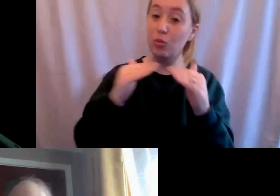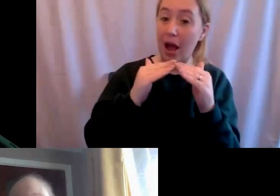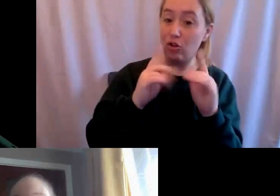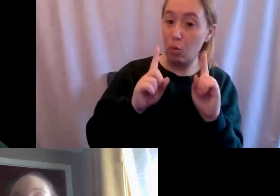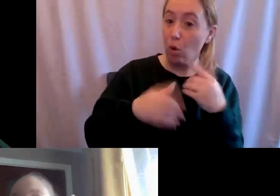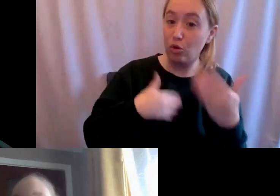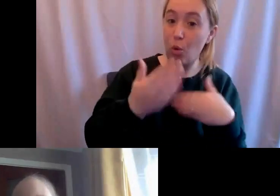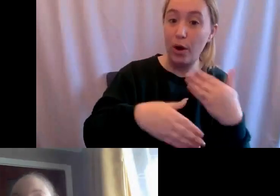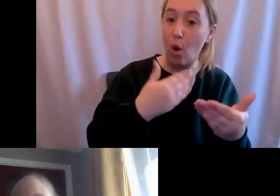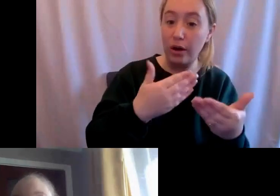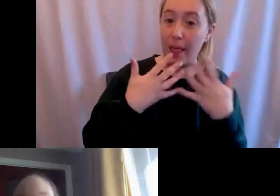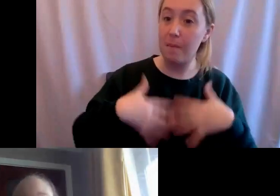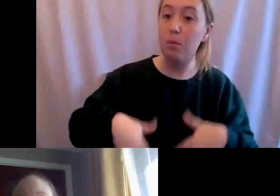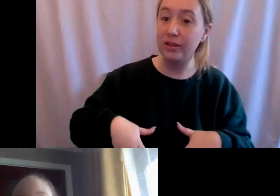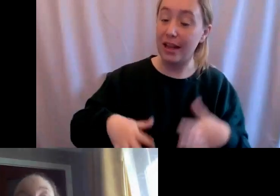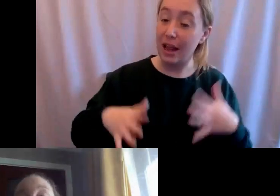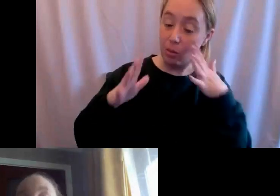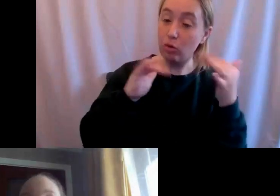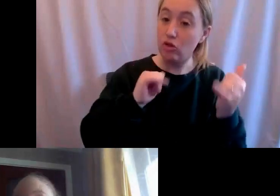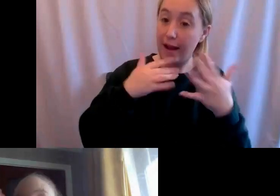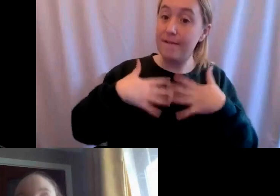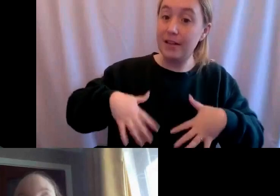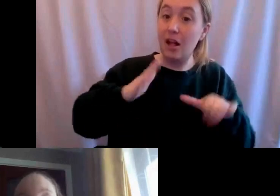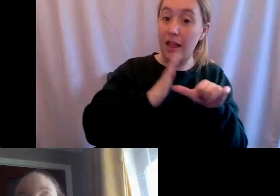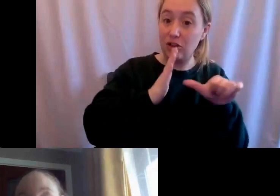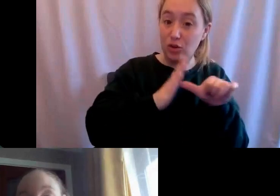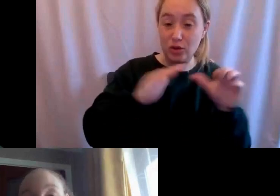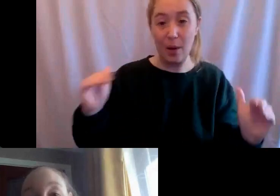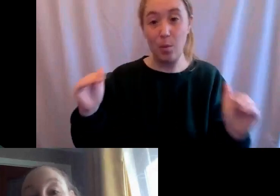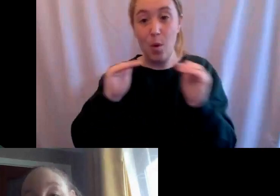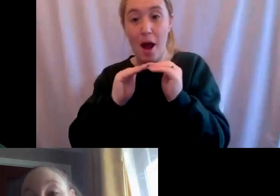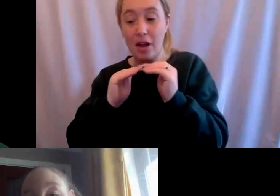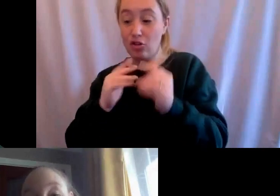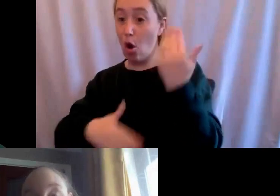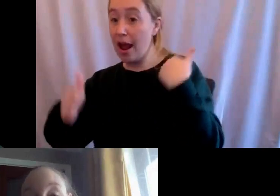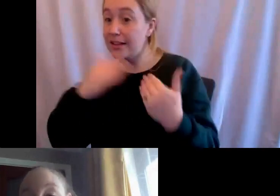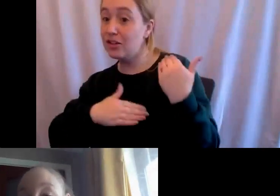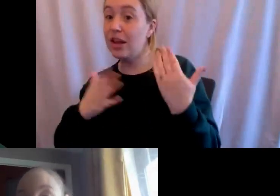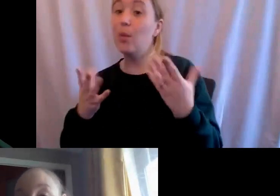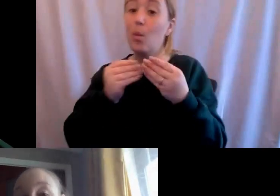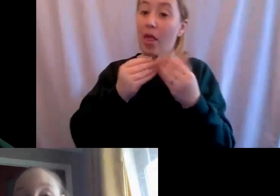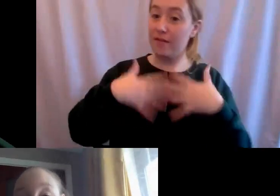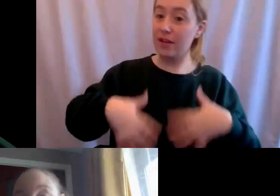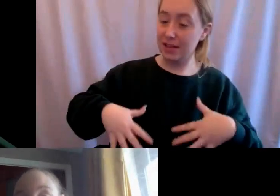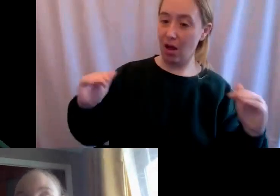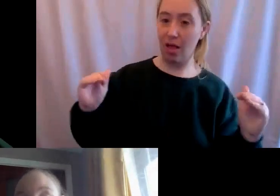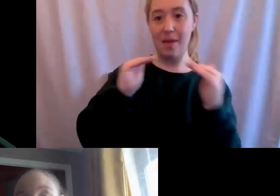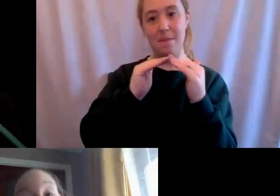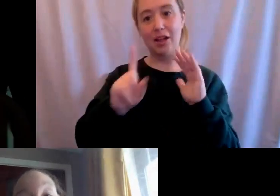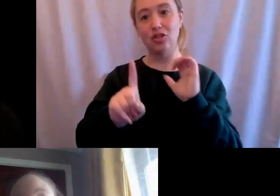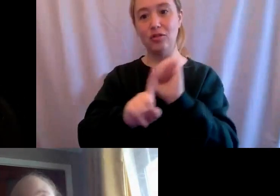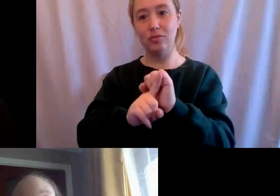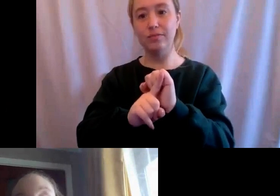then we check the physical issues and we put the 2 and 2 together. And that's a very important part of the